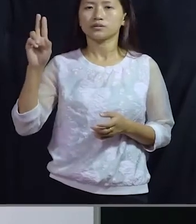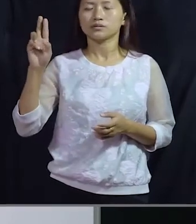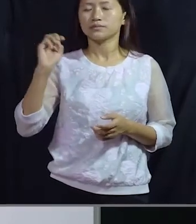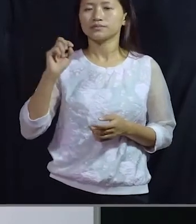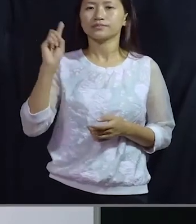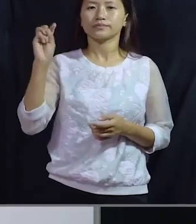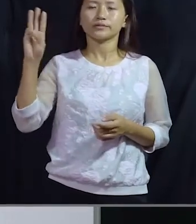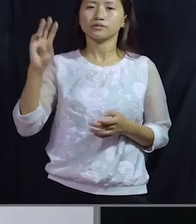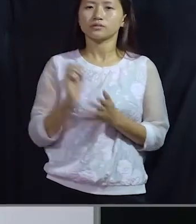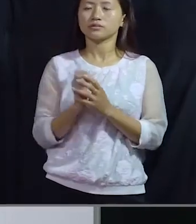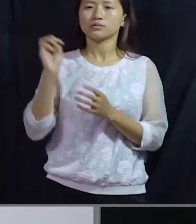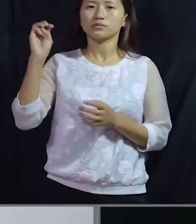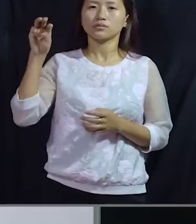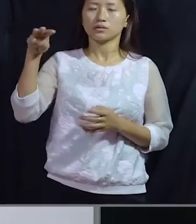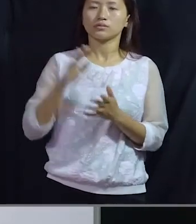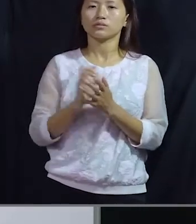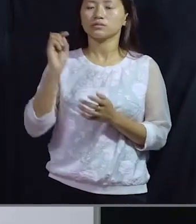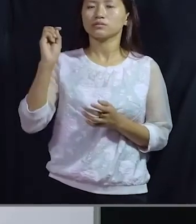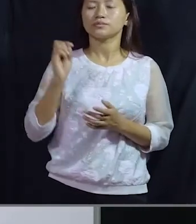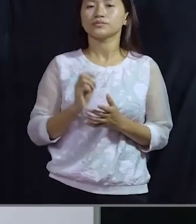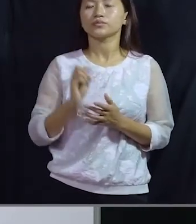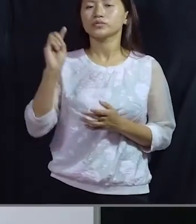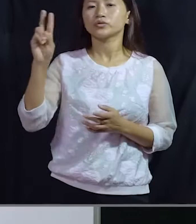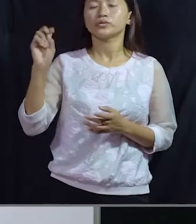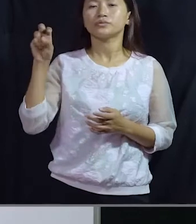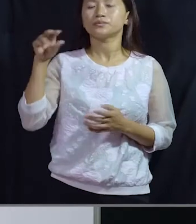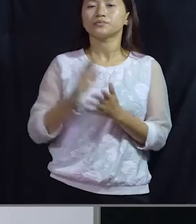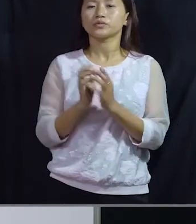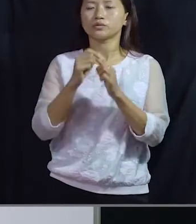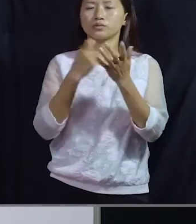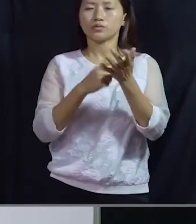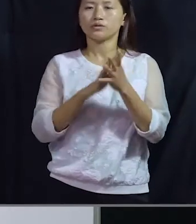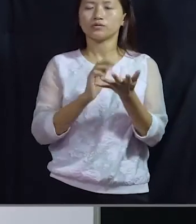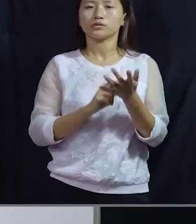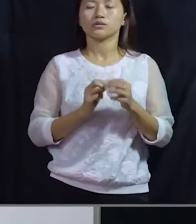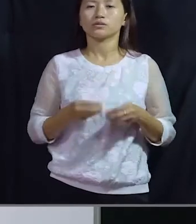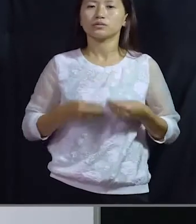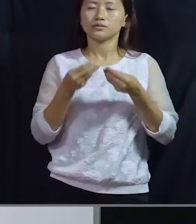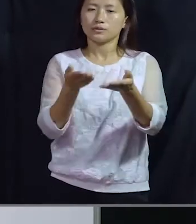sheet, and provision. This provision was already provided